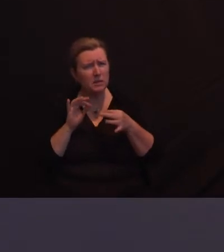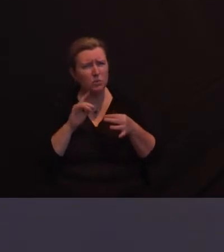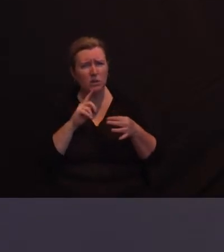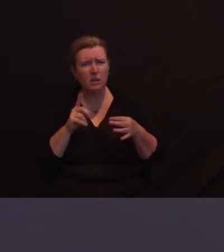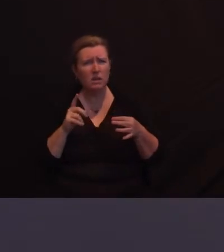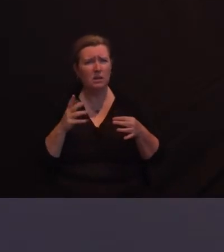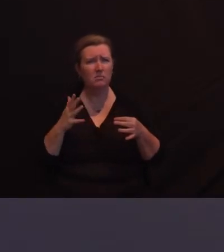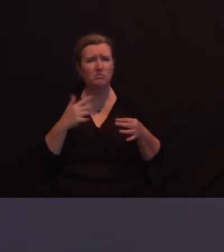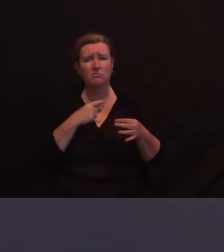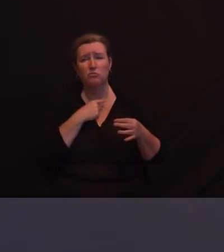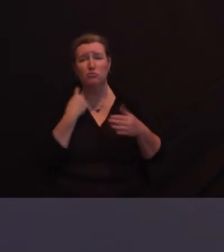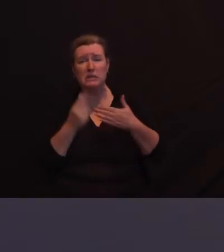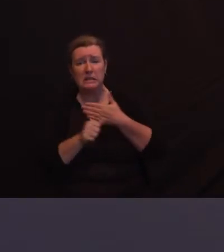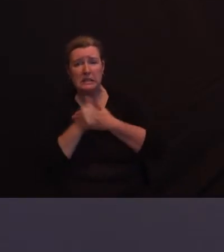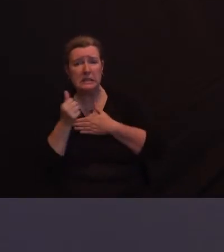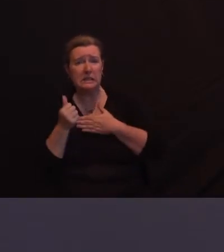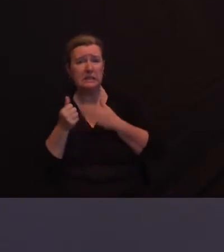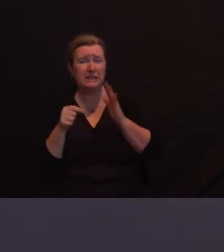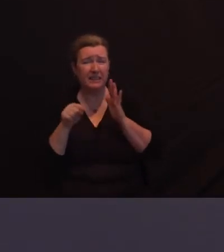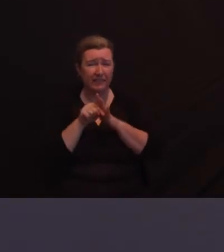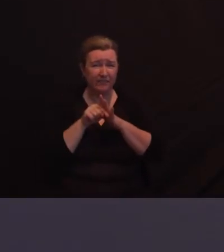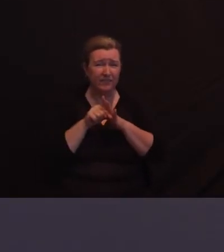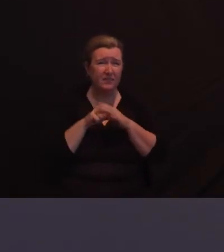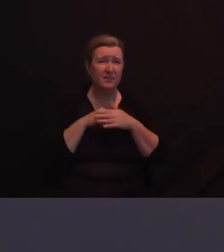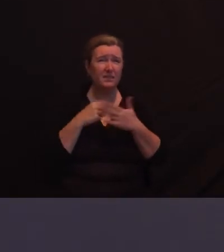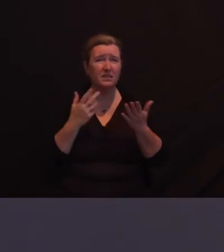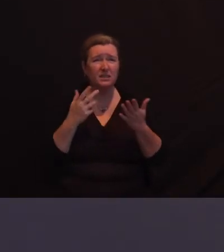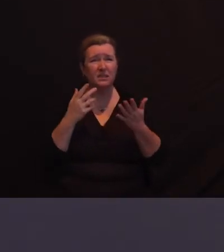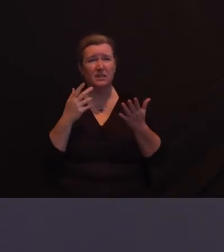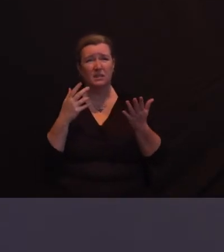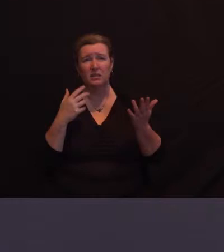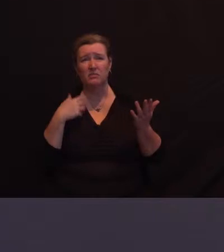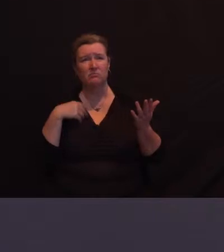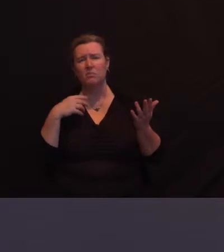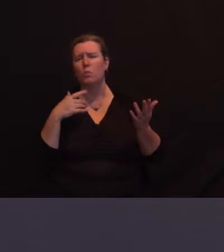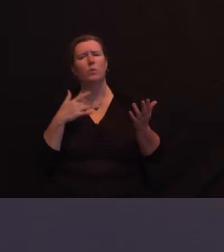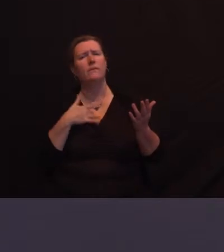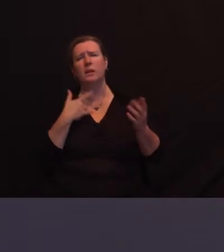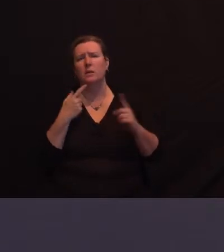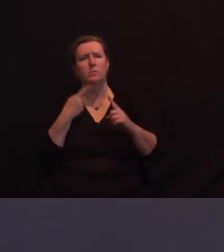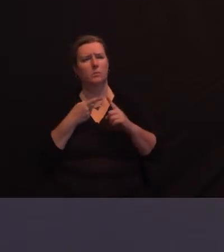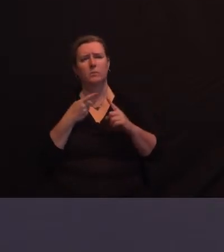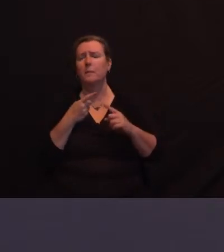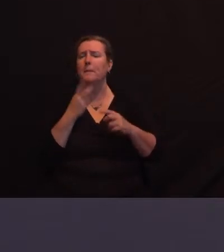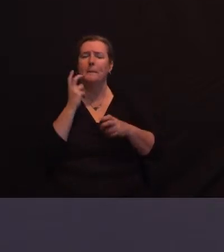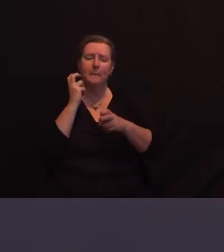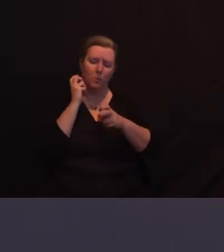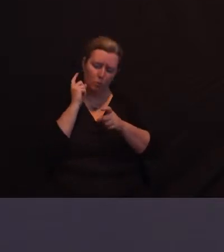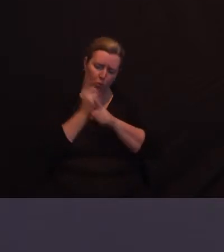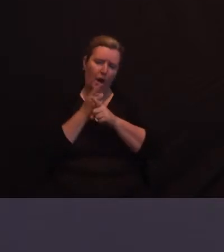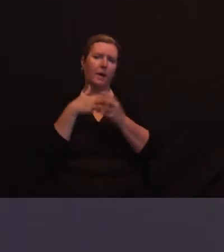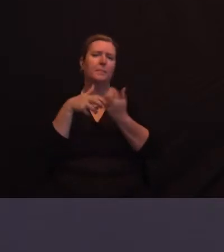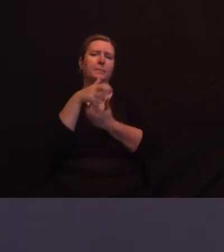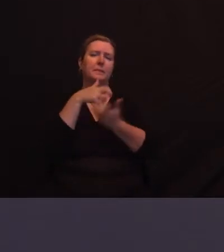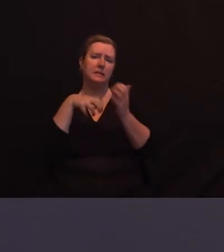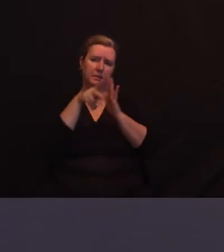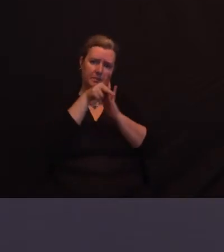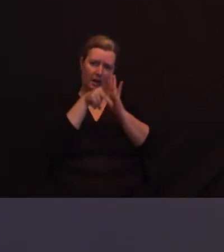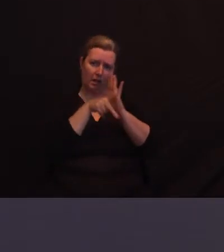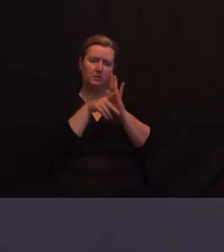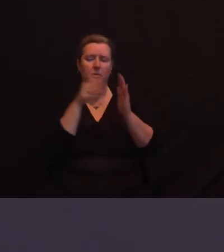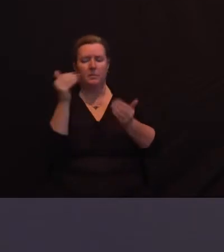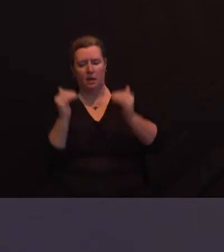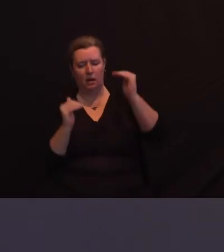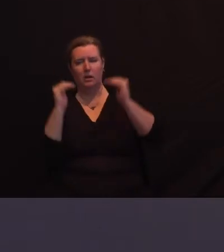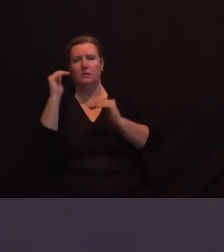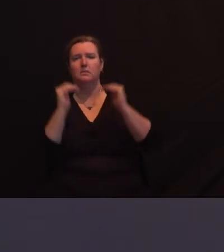calling this as we see it. We feel pretty strongly this is the right mix. This is, and I